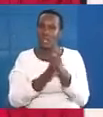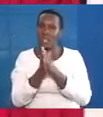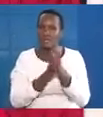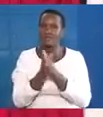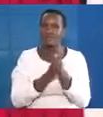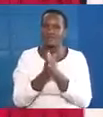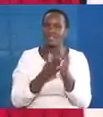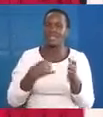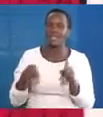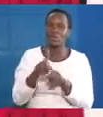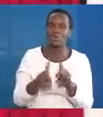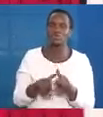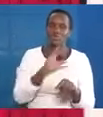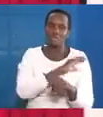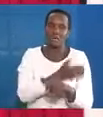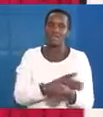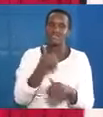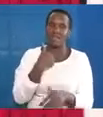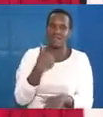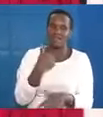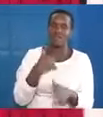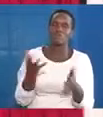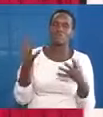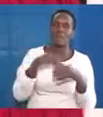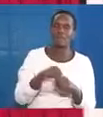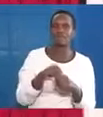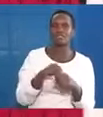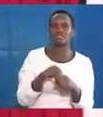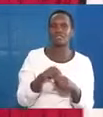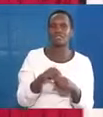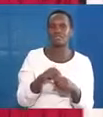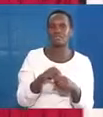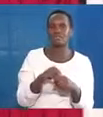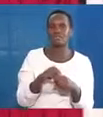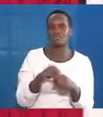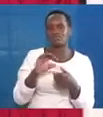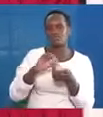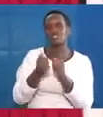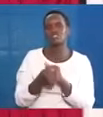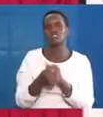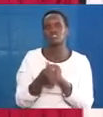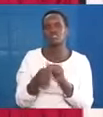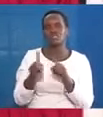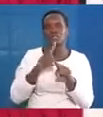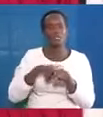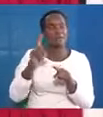and capable of adapting to change.